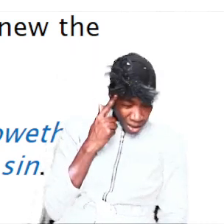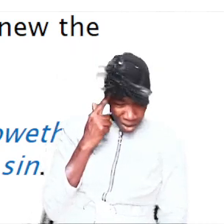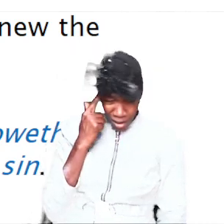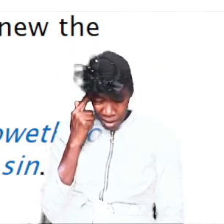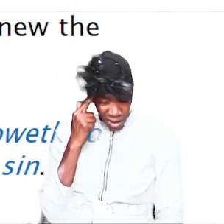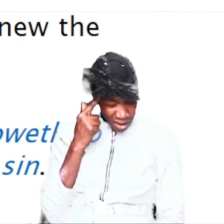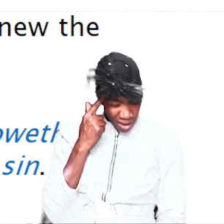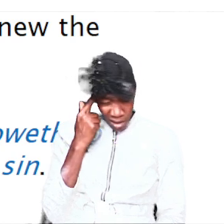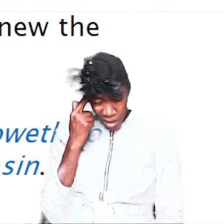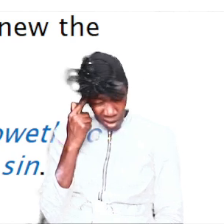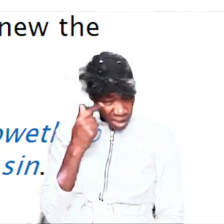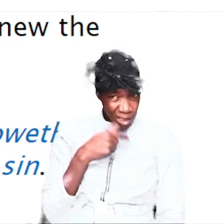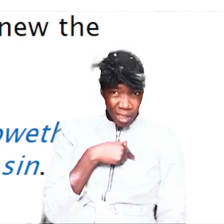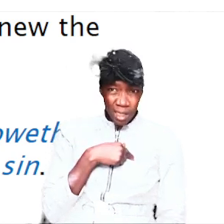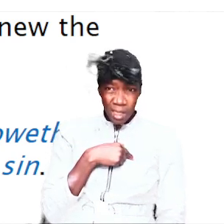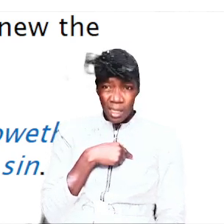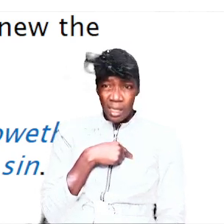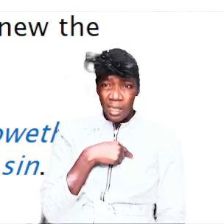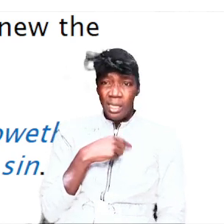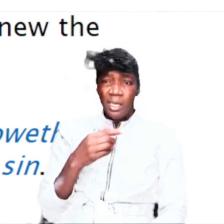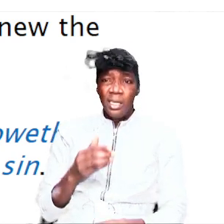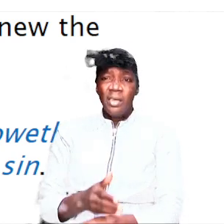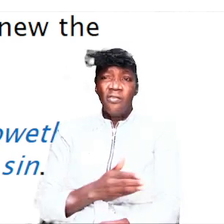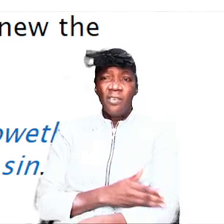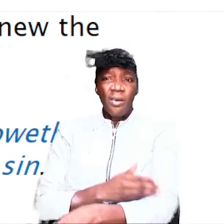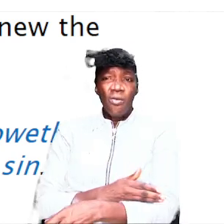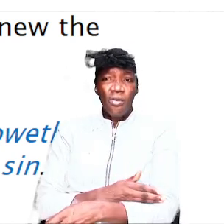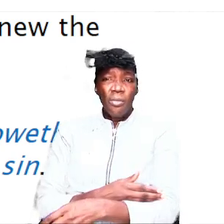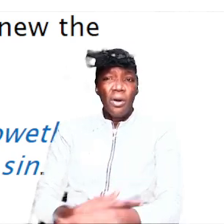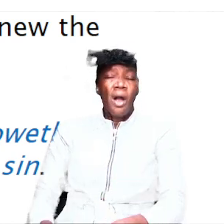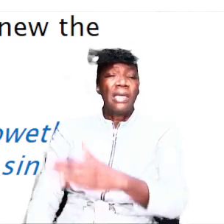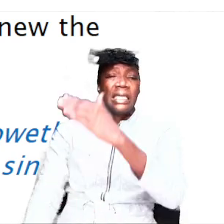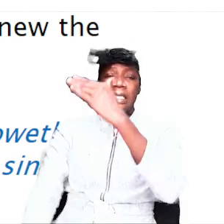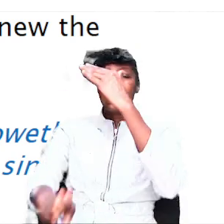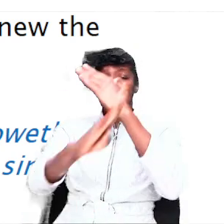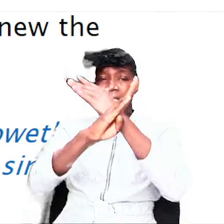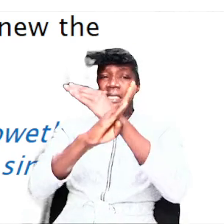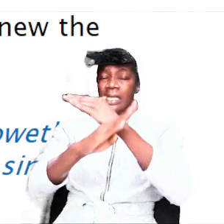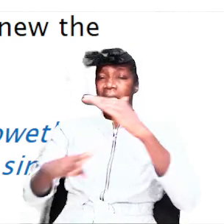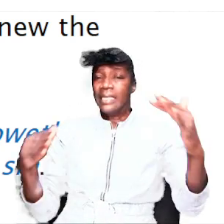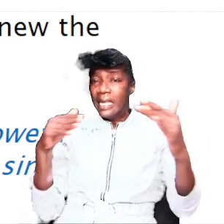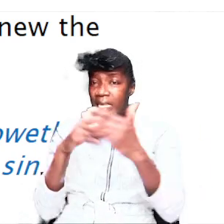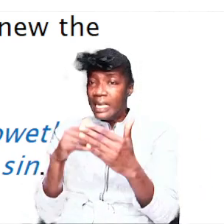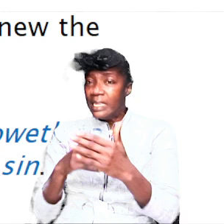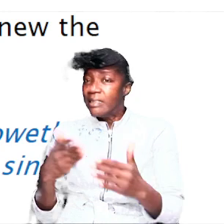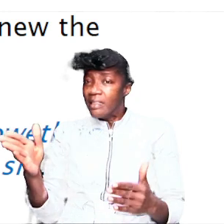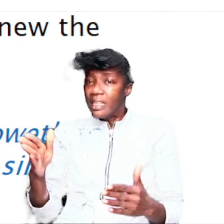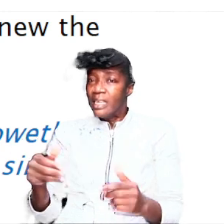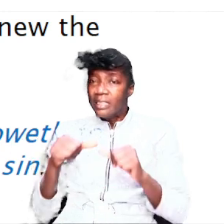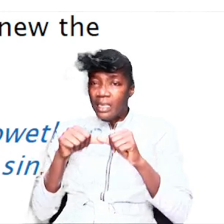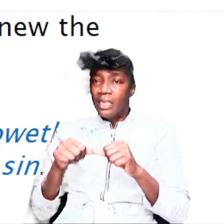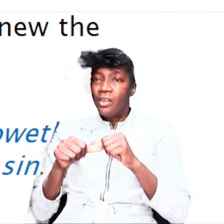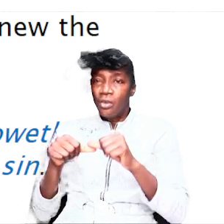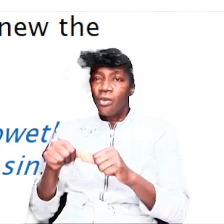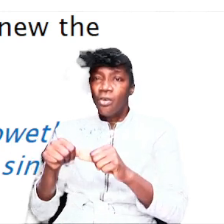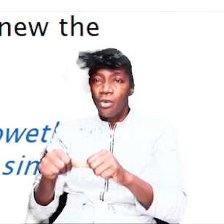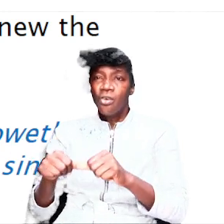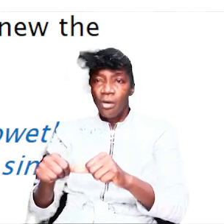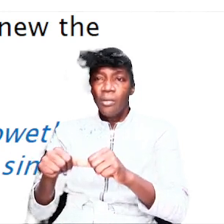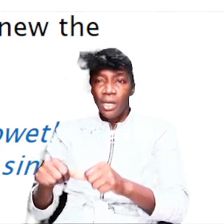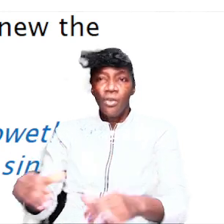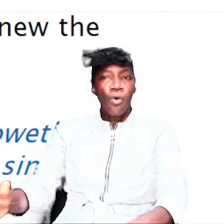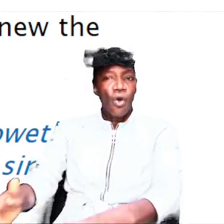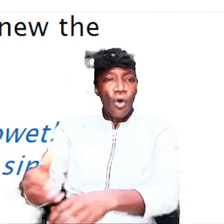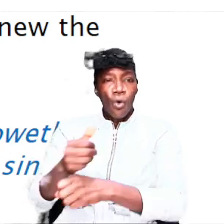develop a resistance against the things. We should determine to hold on to our